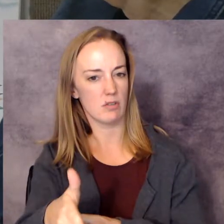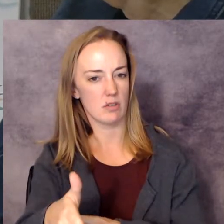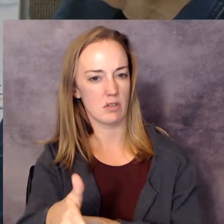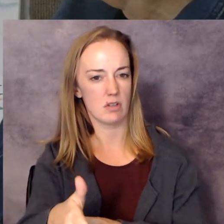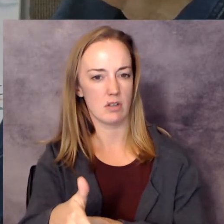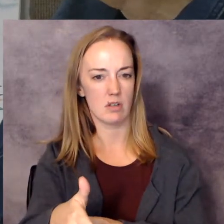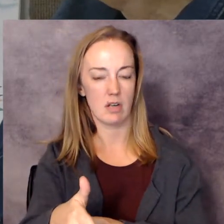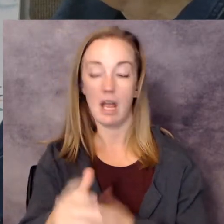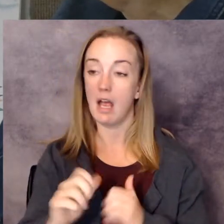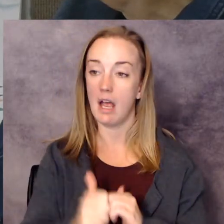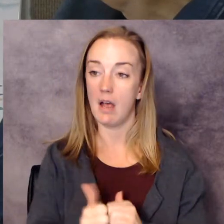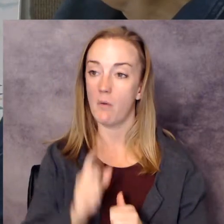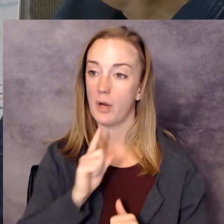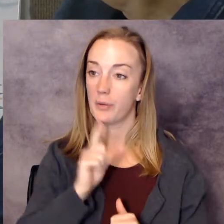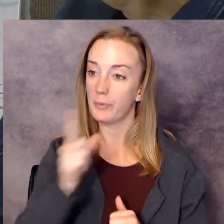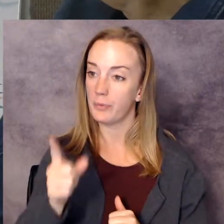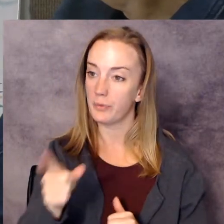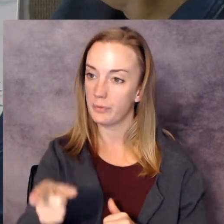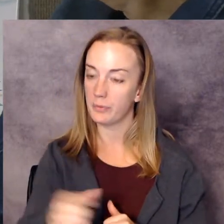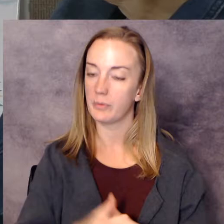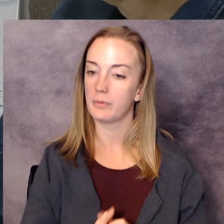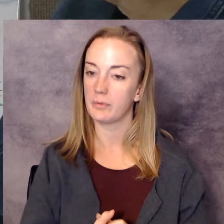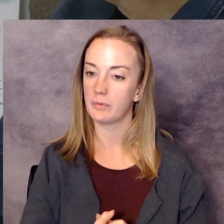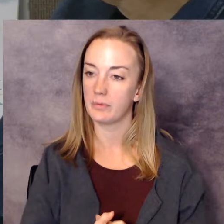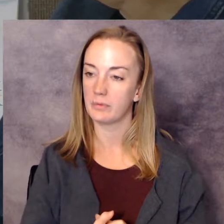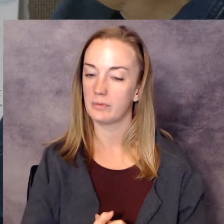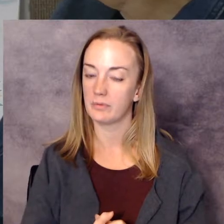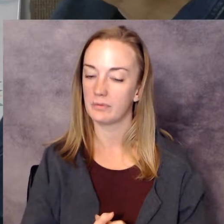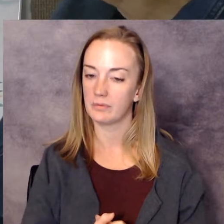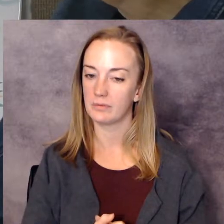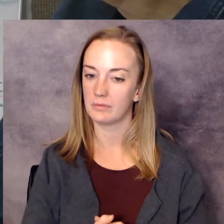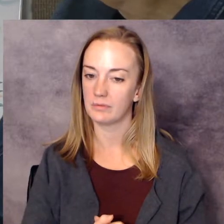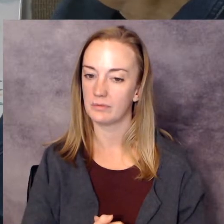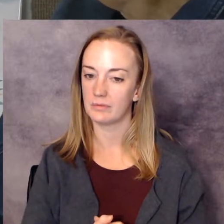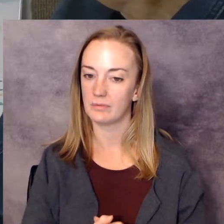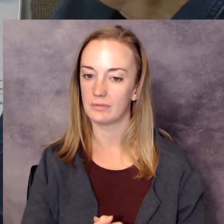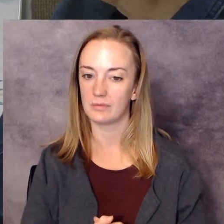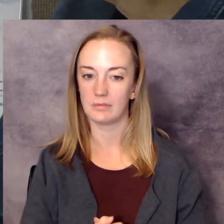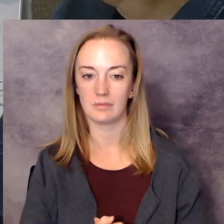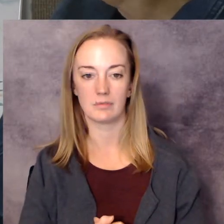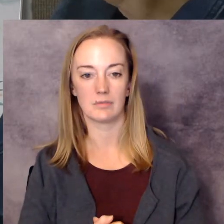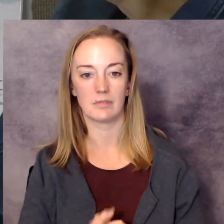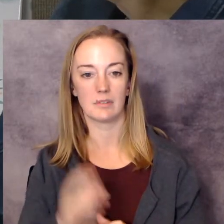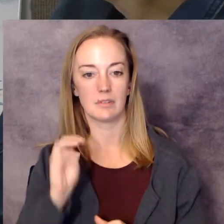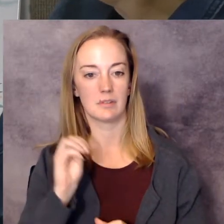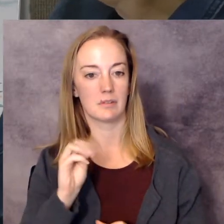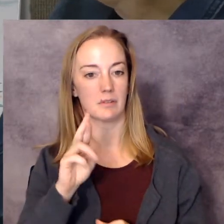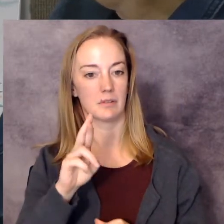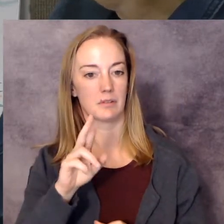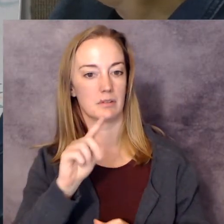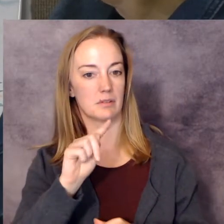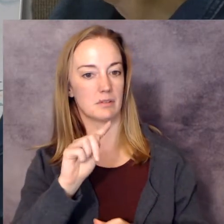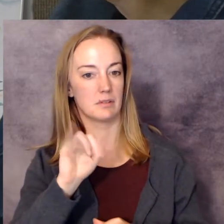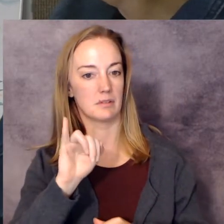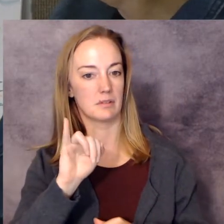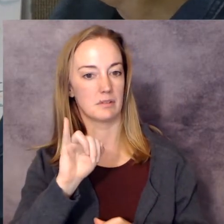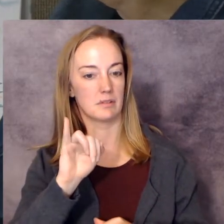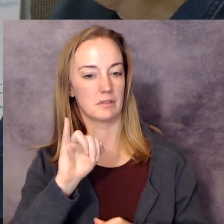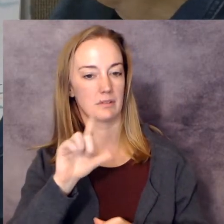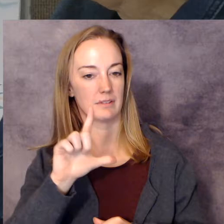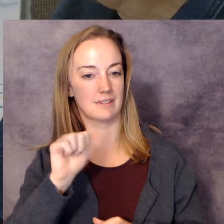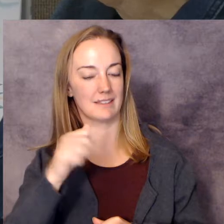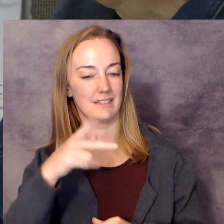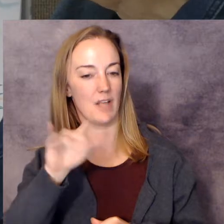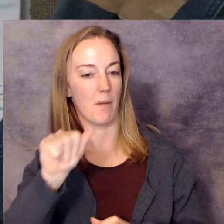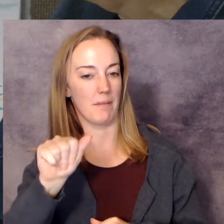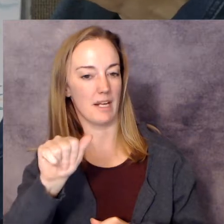"How are you?" asked Mr. Seahorse. Mr. Tilapia couldn't answer.